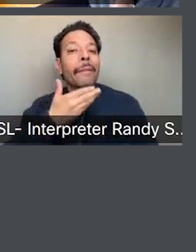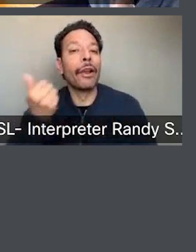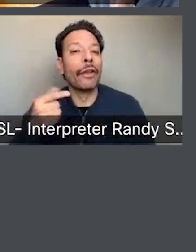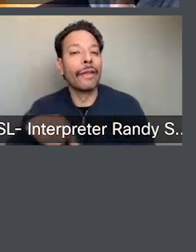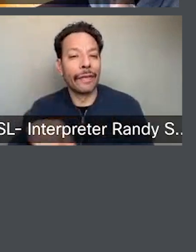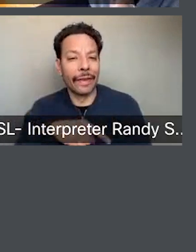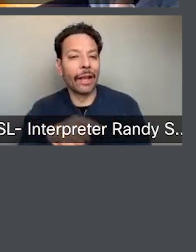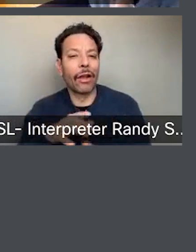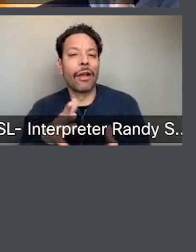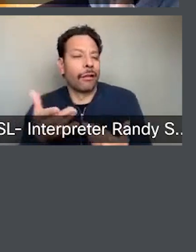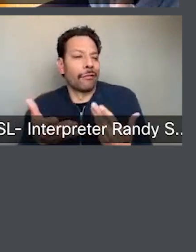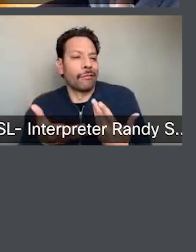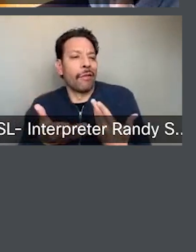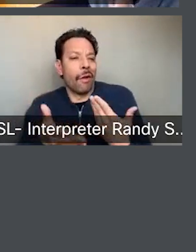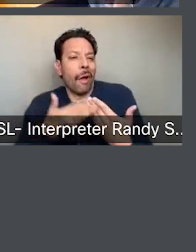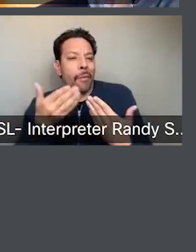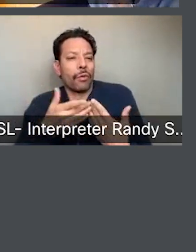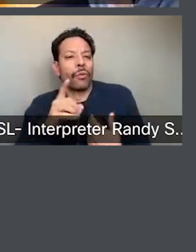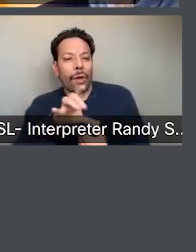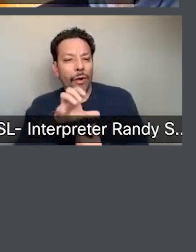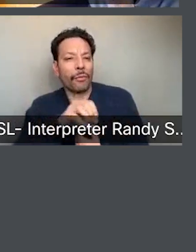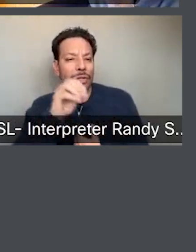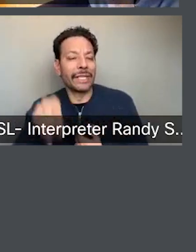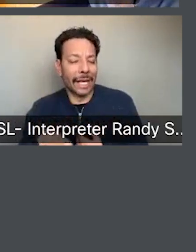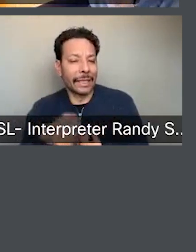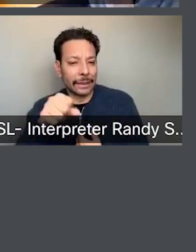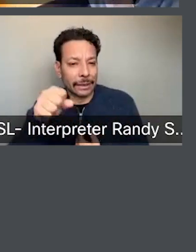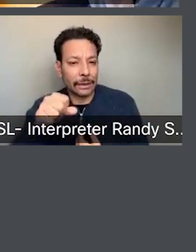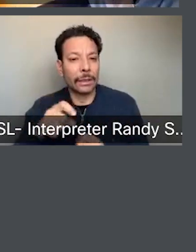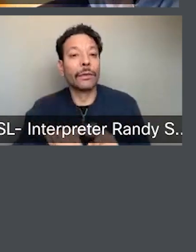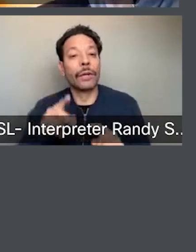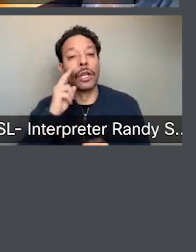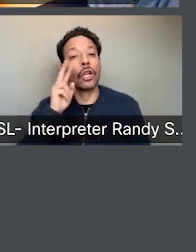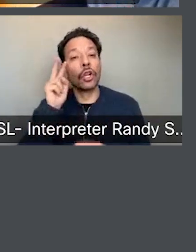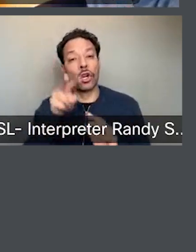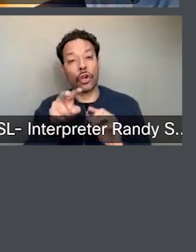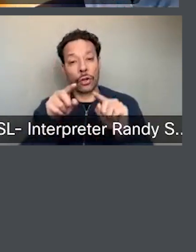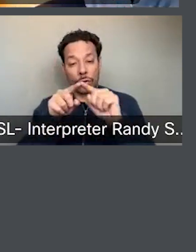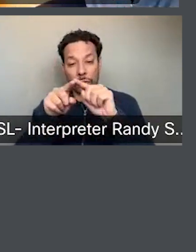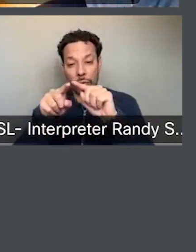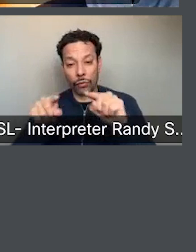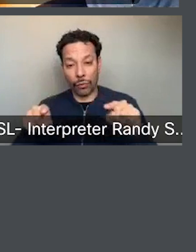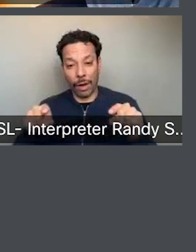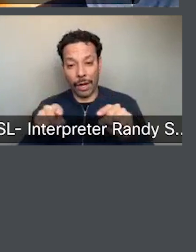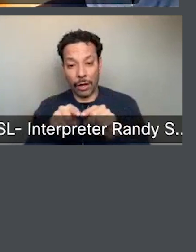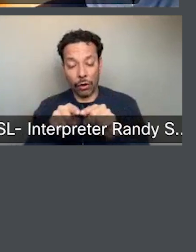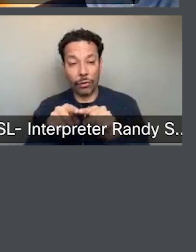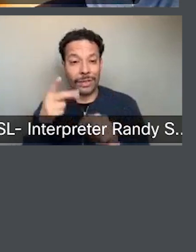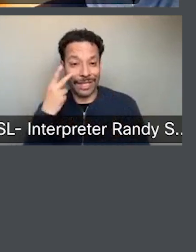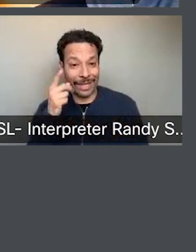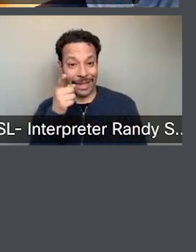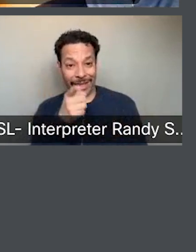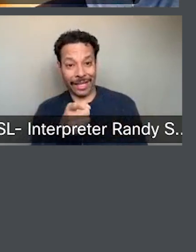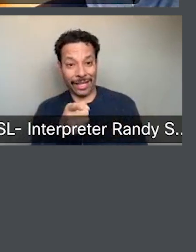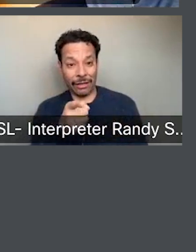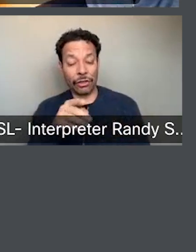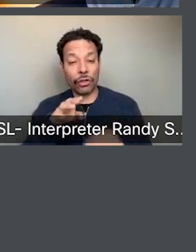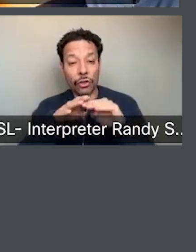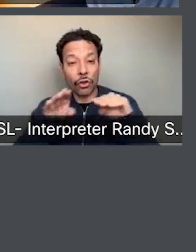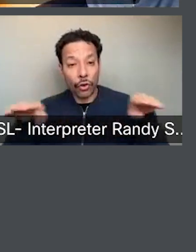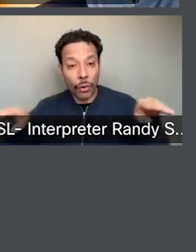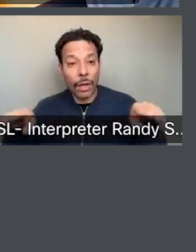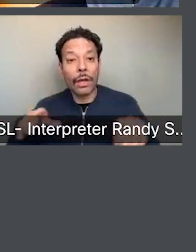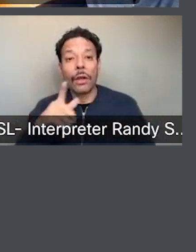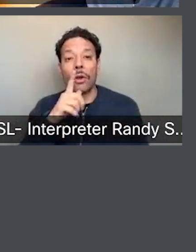almost at 100%. Now, when you look at the triangles, what we're looking at there are children